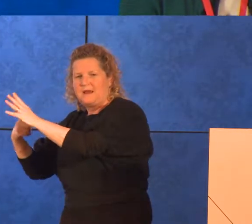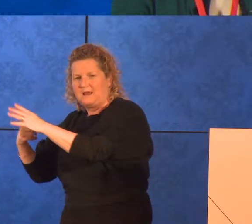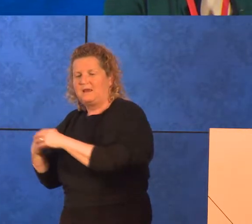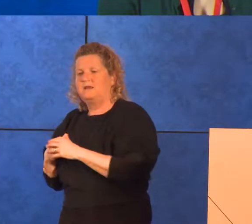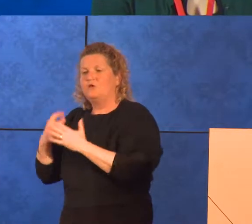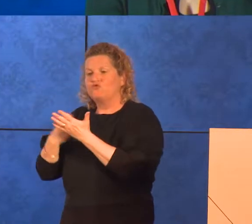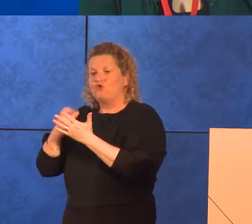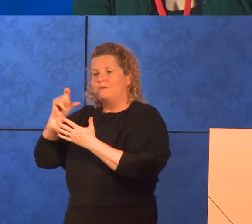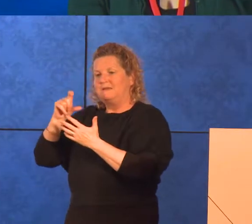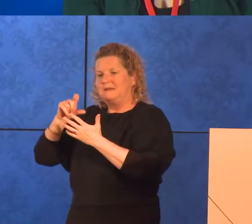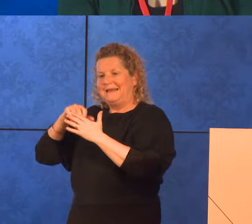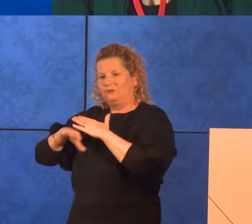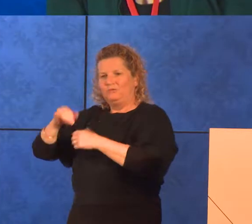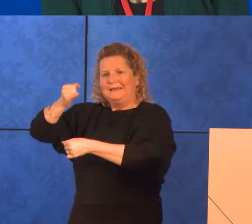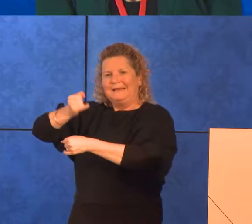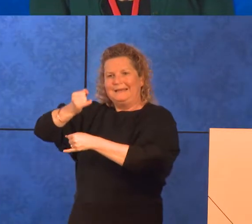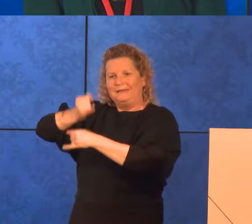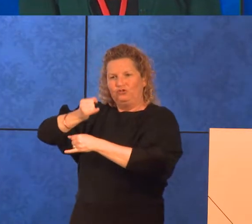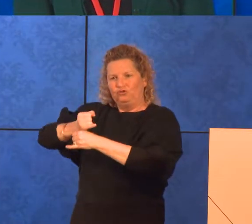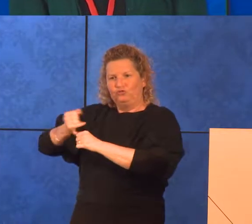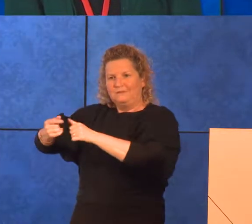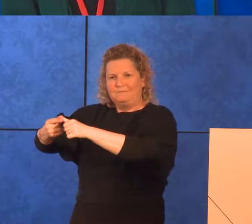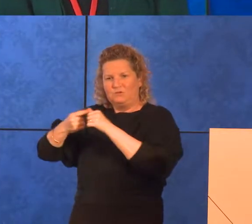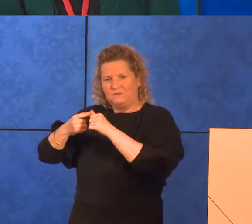into institutional responses to child sexual abuse.